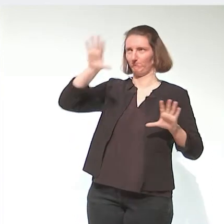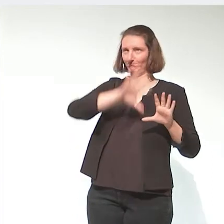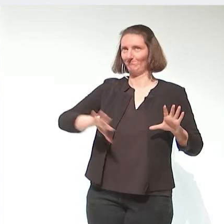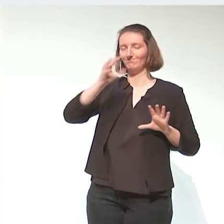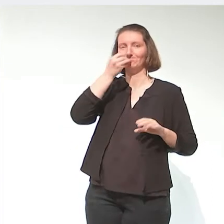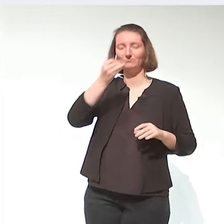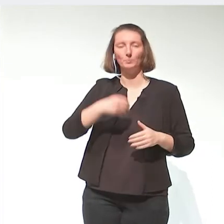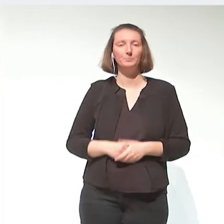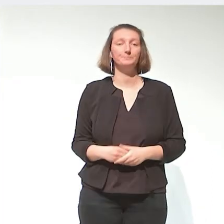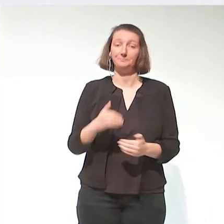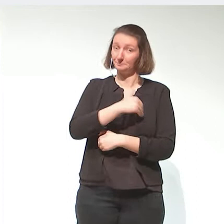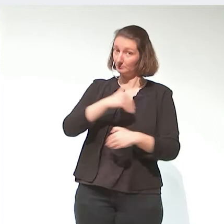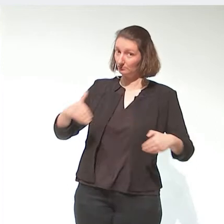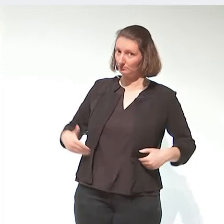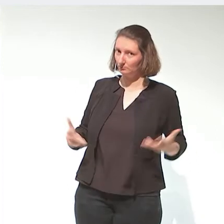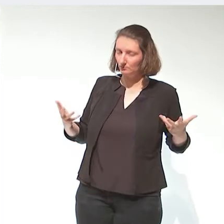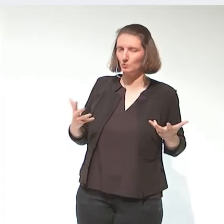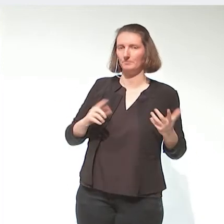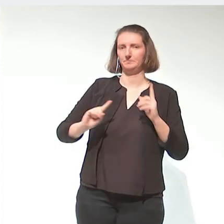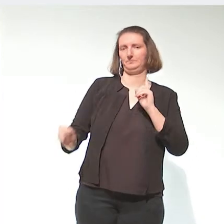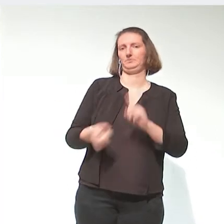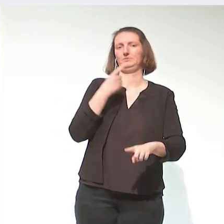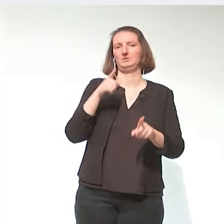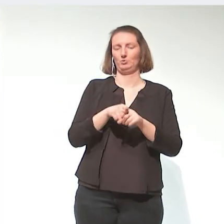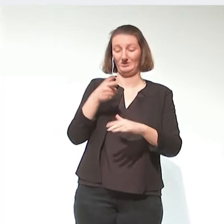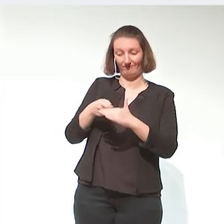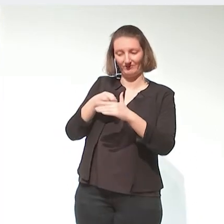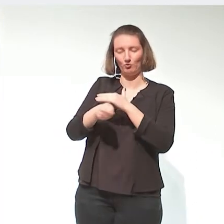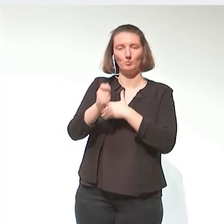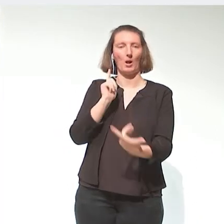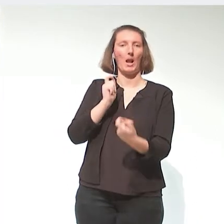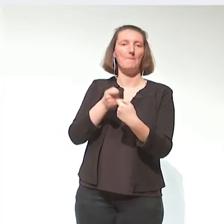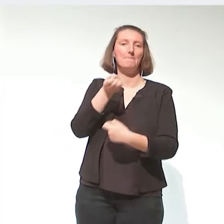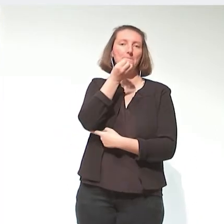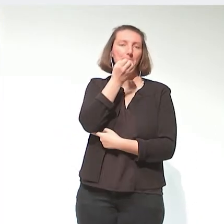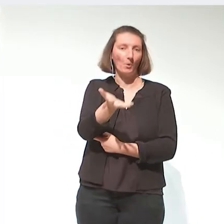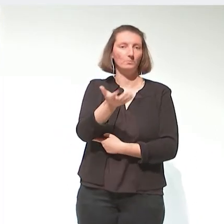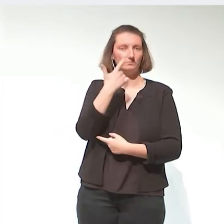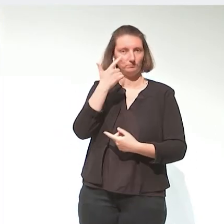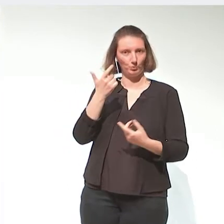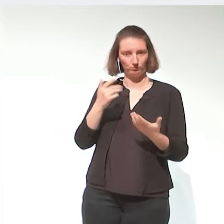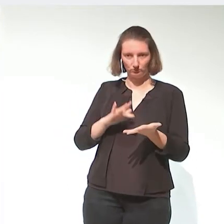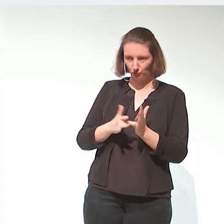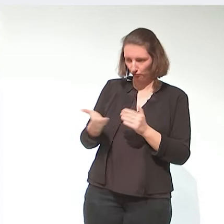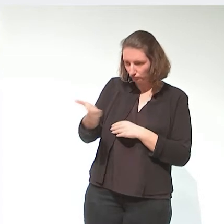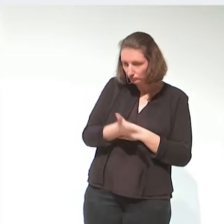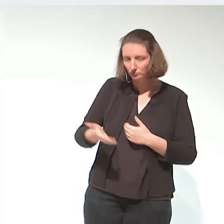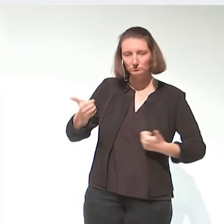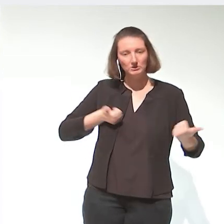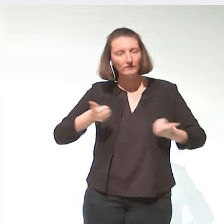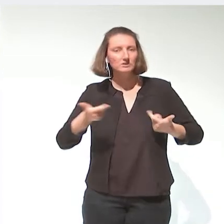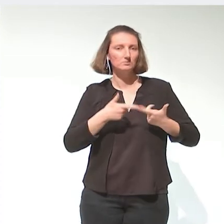for learning providers that also enable providers to promote inclusivity and accessibility, because